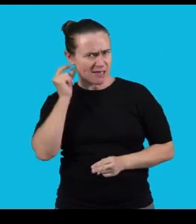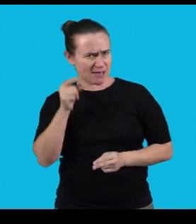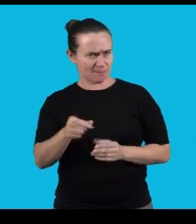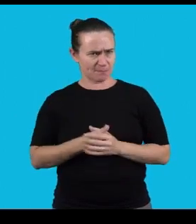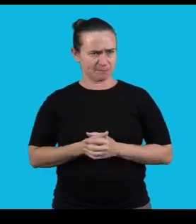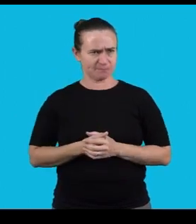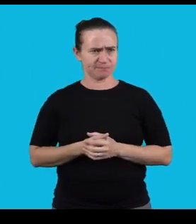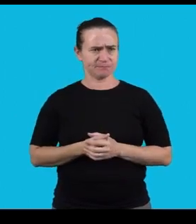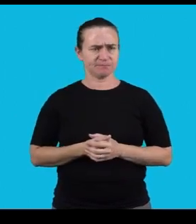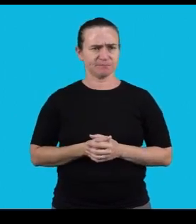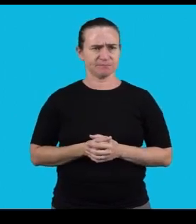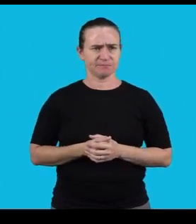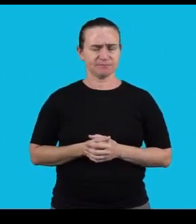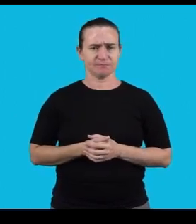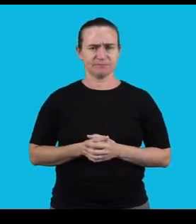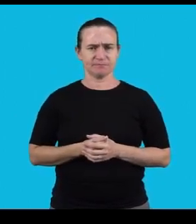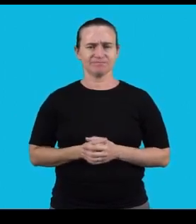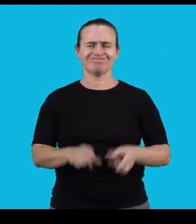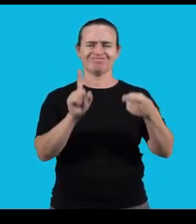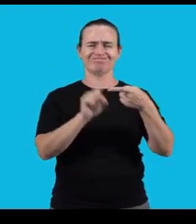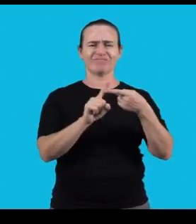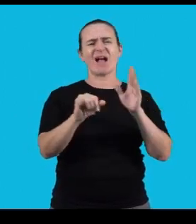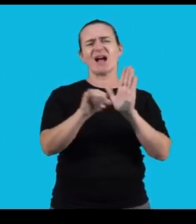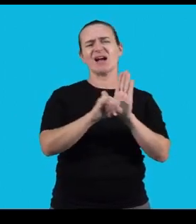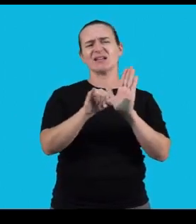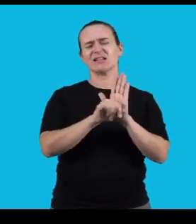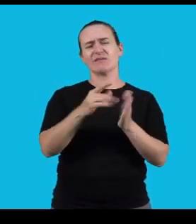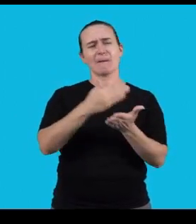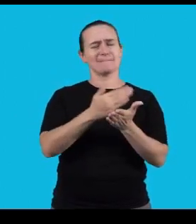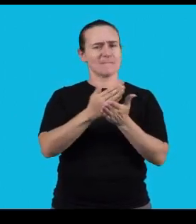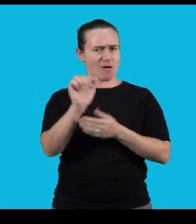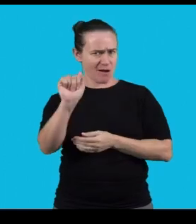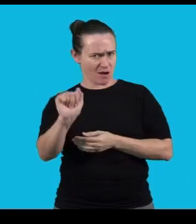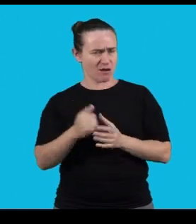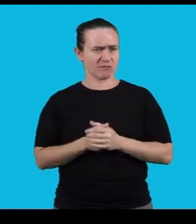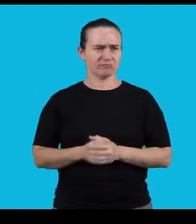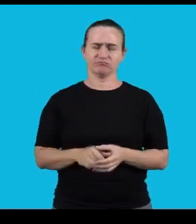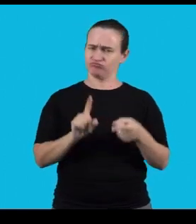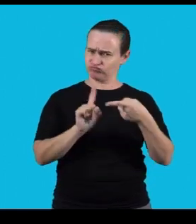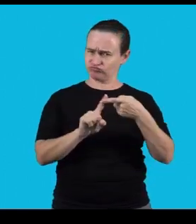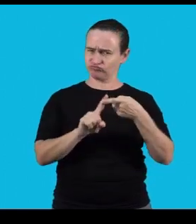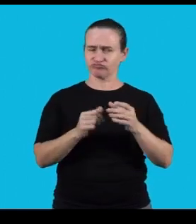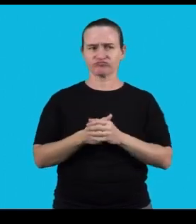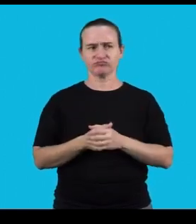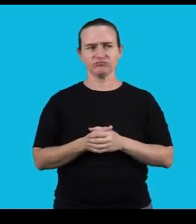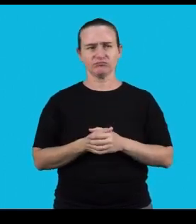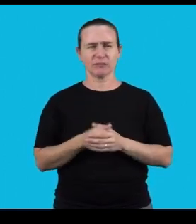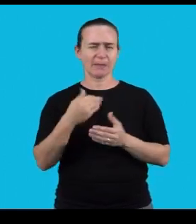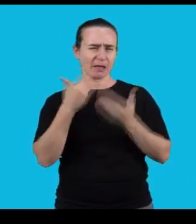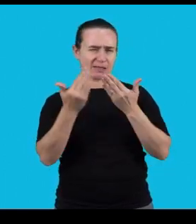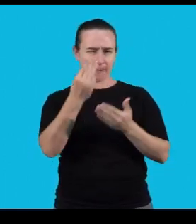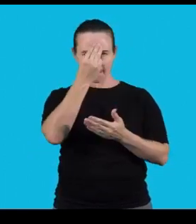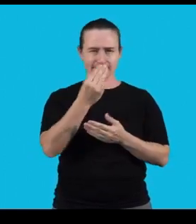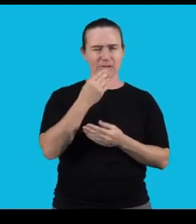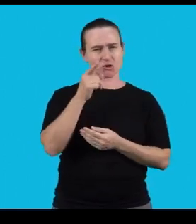2.1. 2.1.1. Identify part A. So you study the